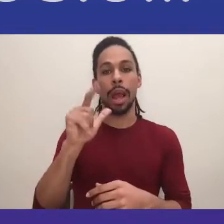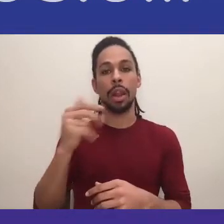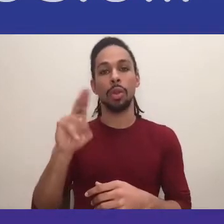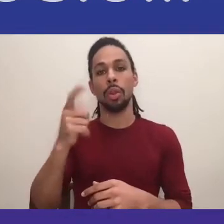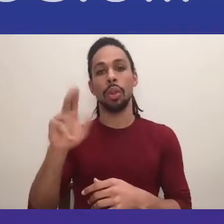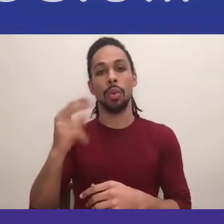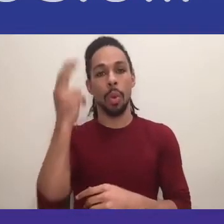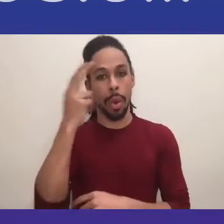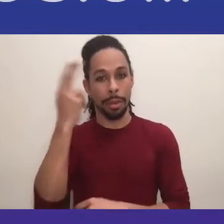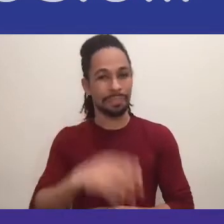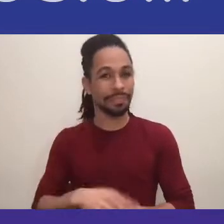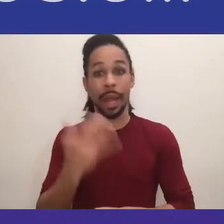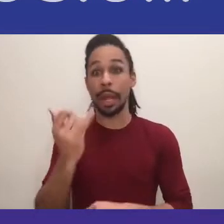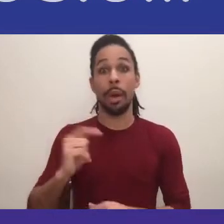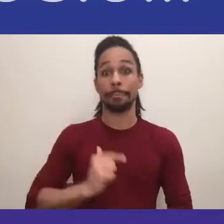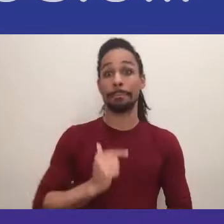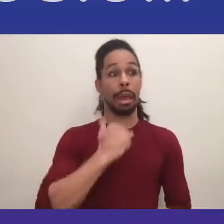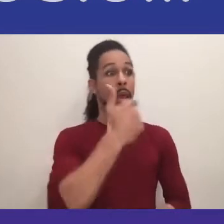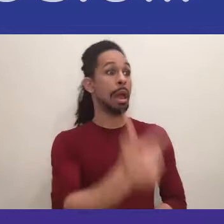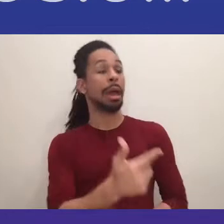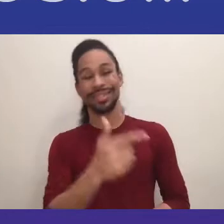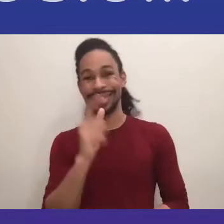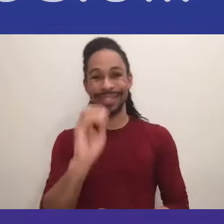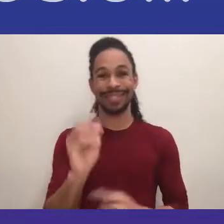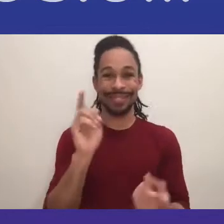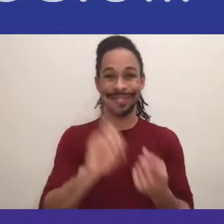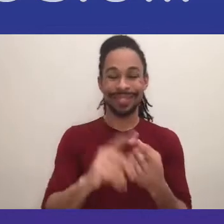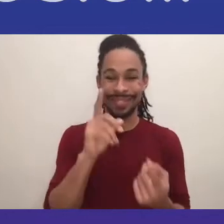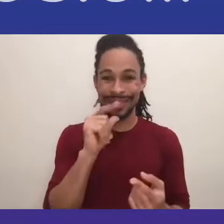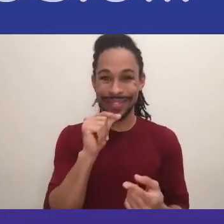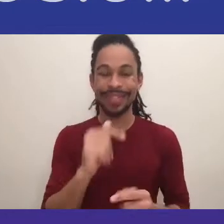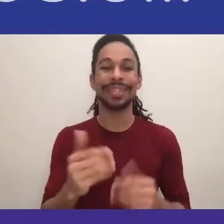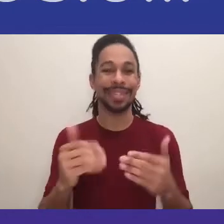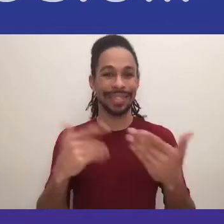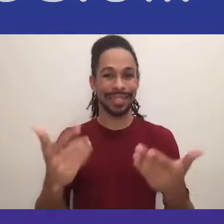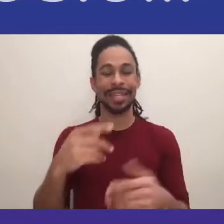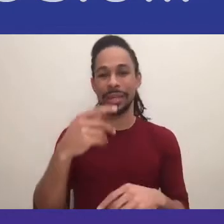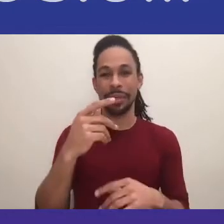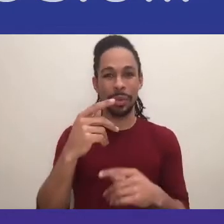And yeah, I'm passing the introduction to Perel.